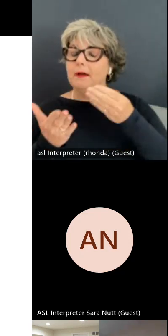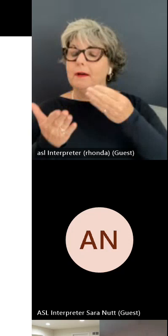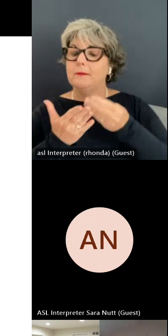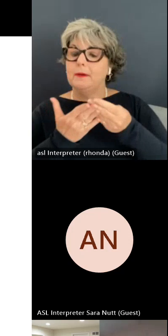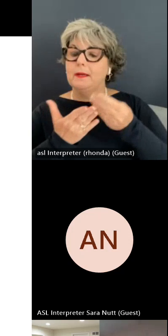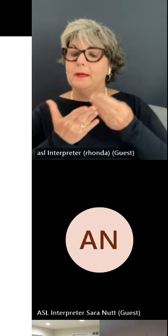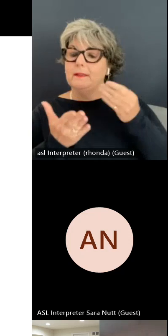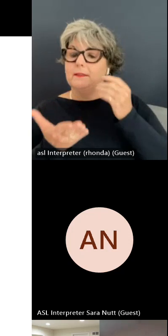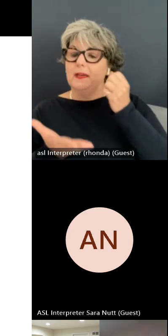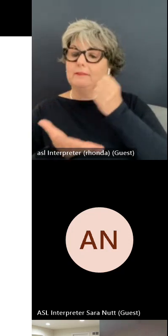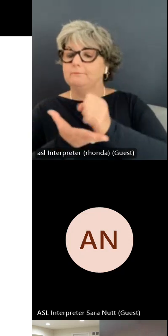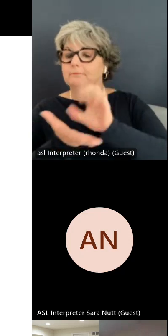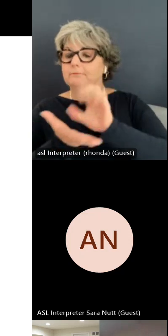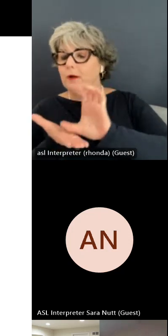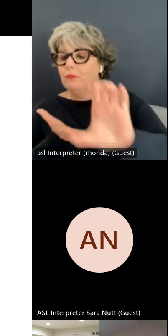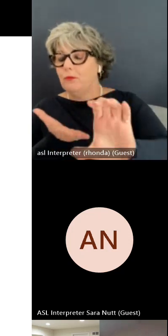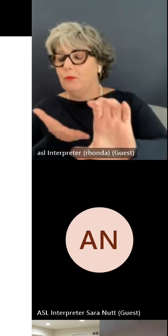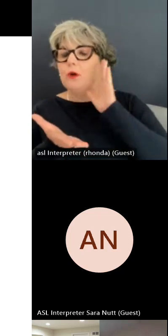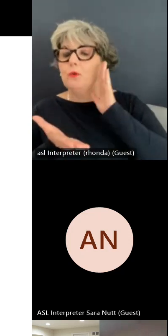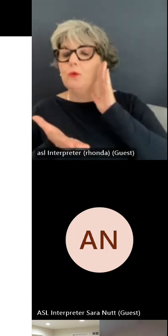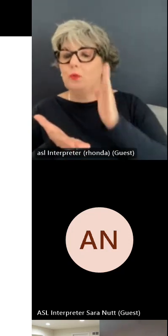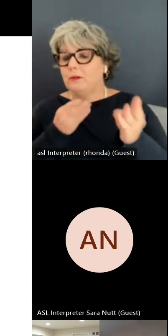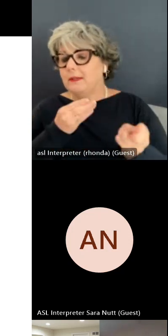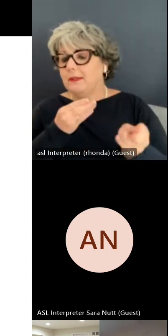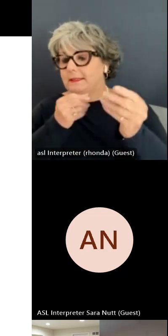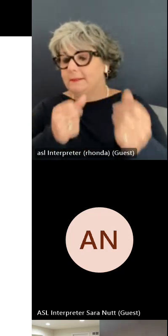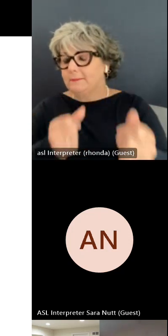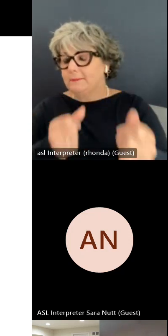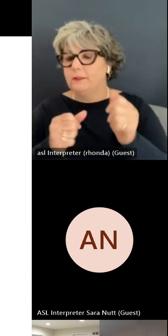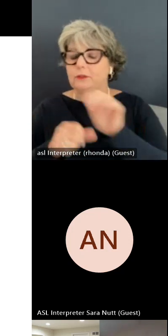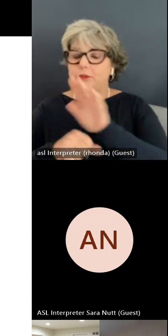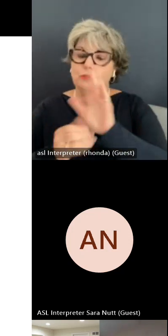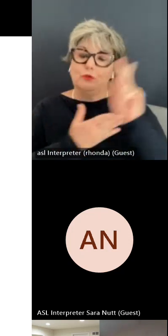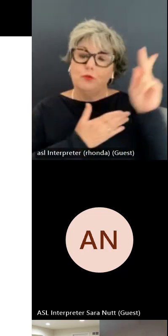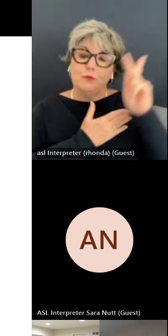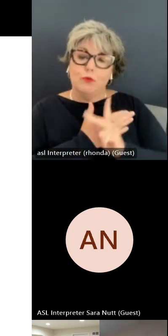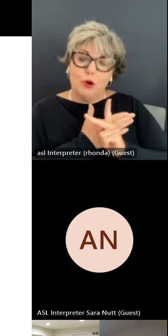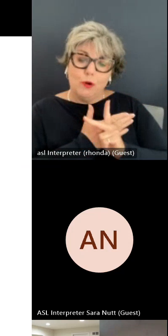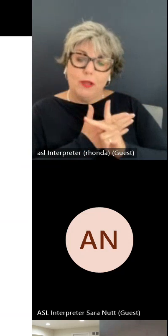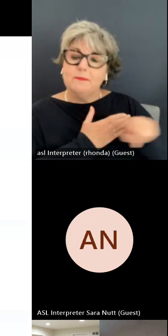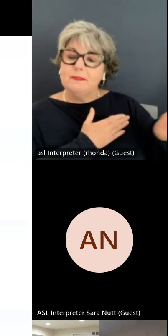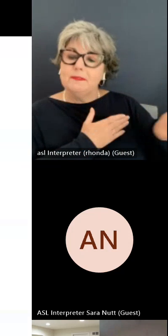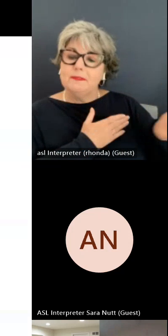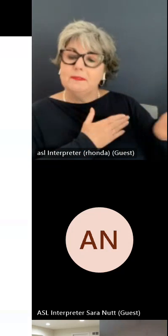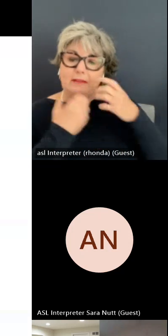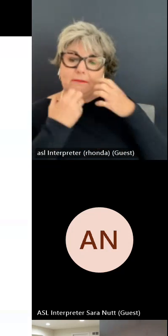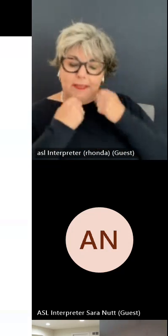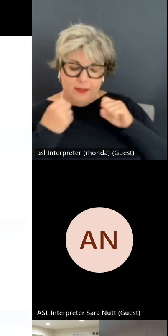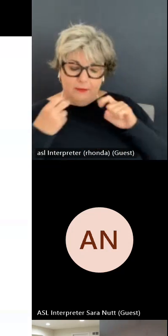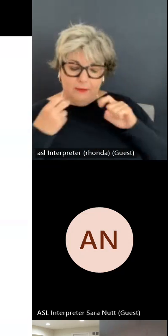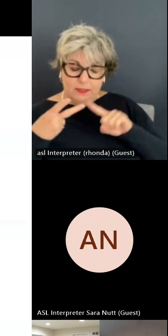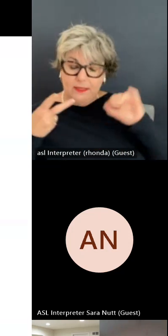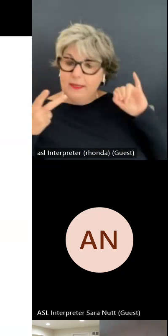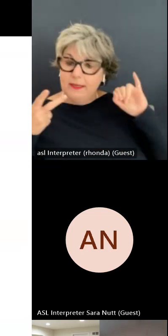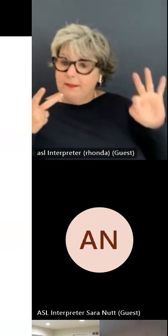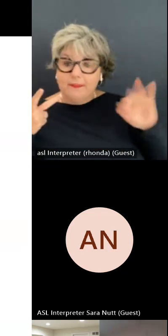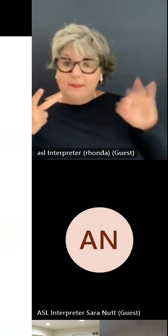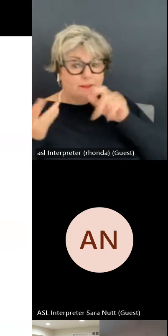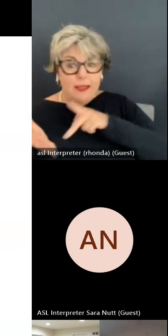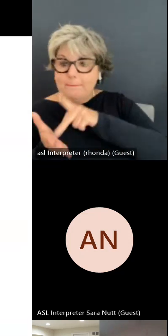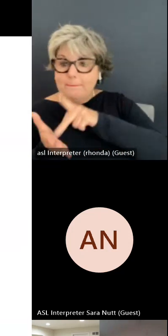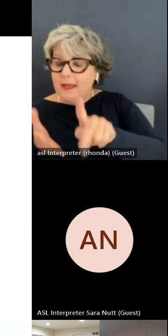appropriate actually gets spent to do the programs that they care about. And if there's a big unpaid